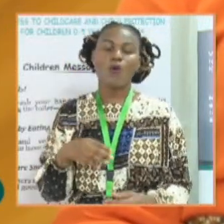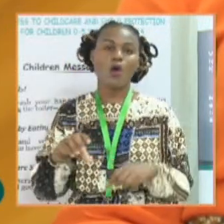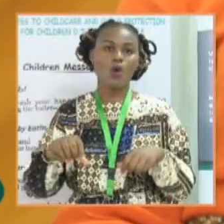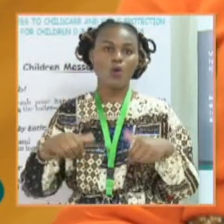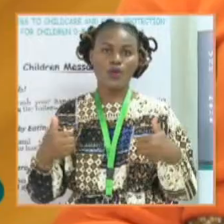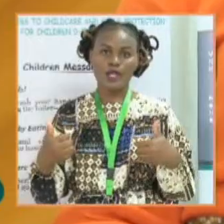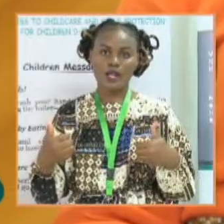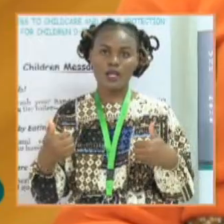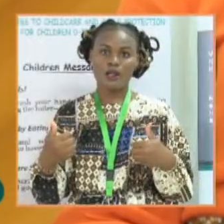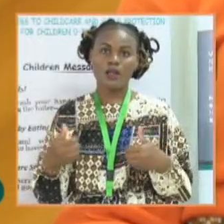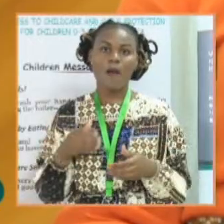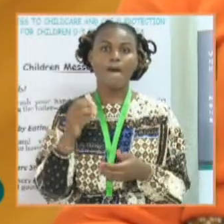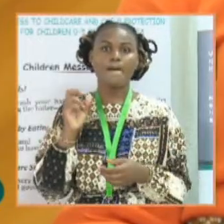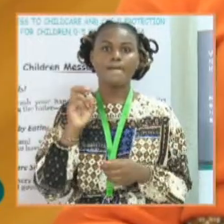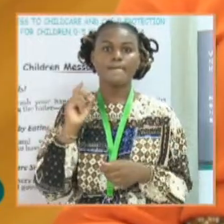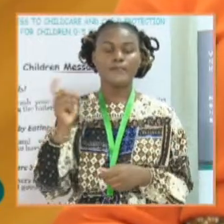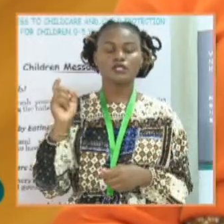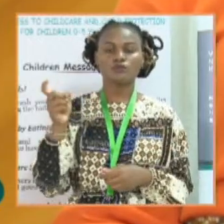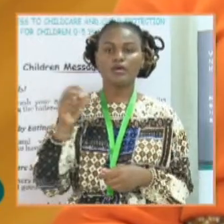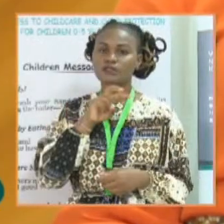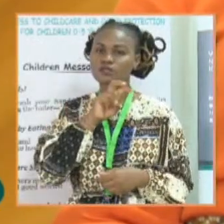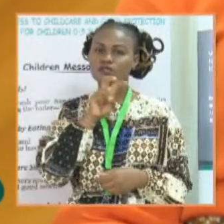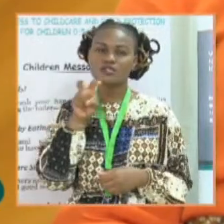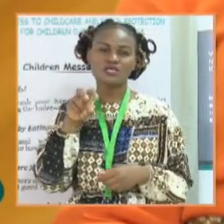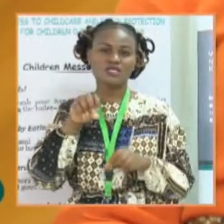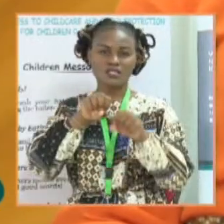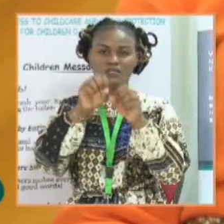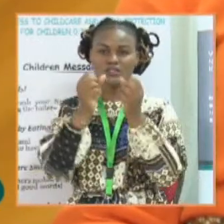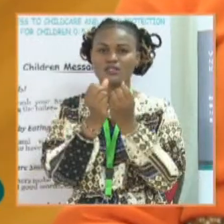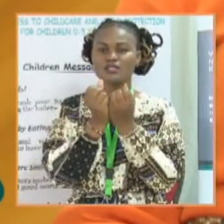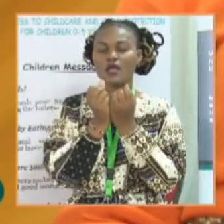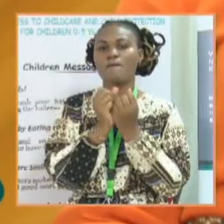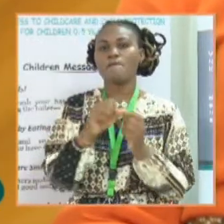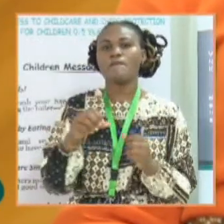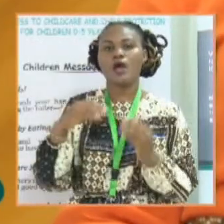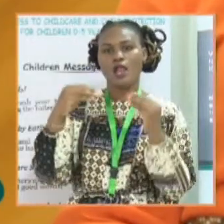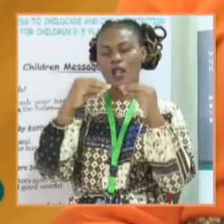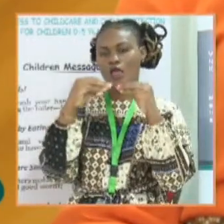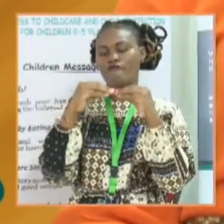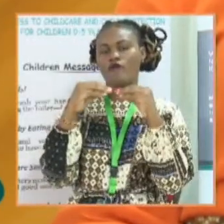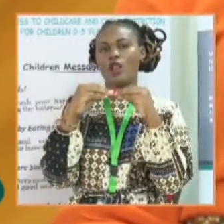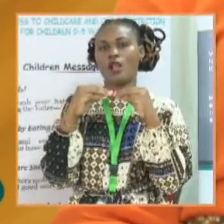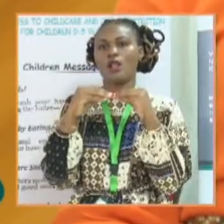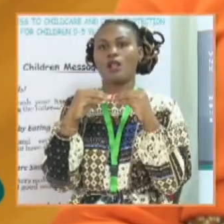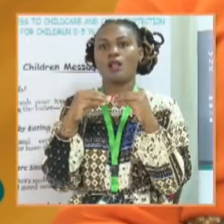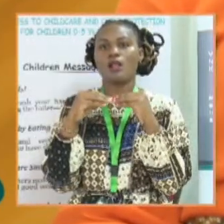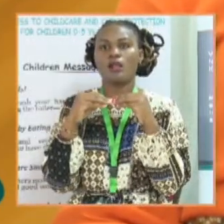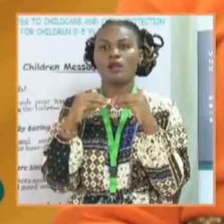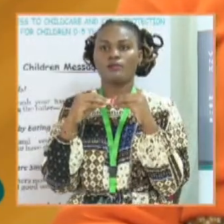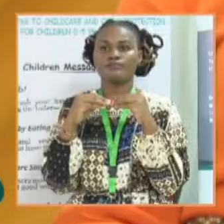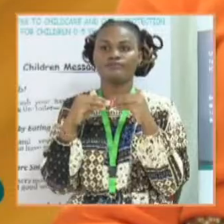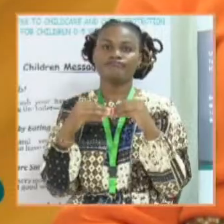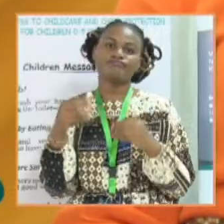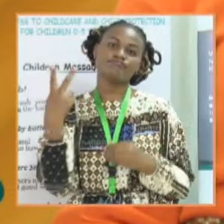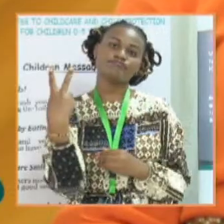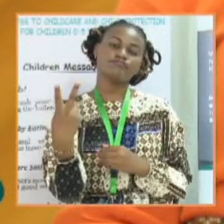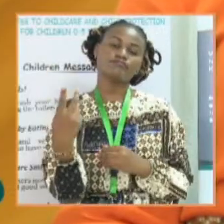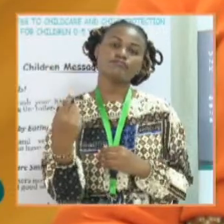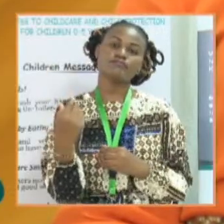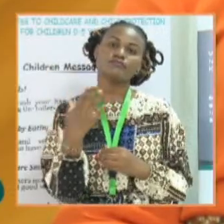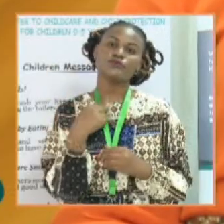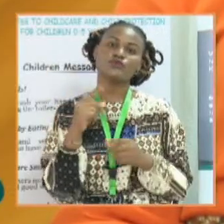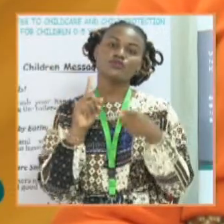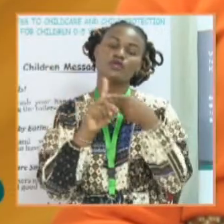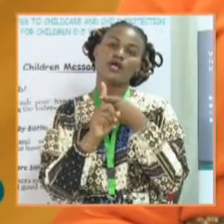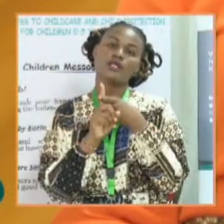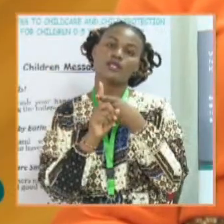on that because we were looking at the systems level. Number two, I want to add to what Moses has said in